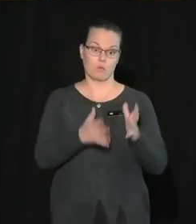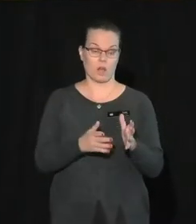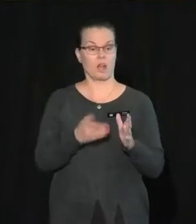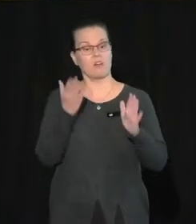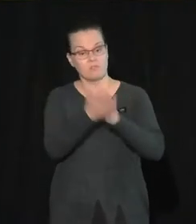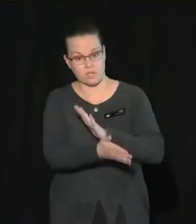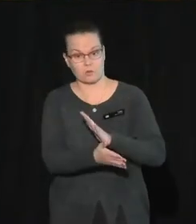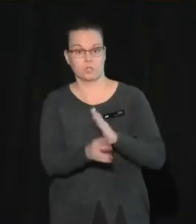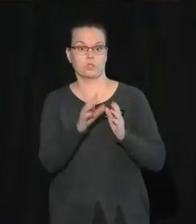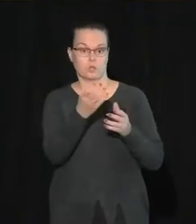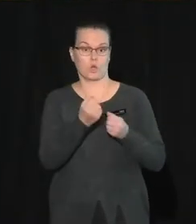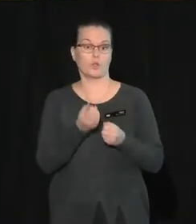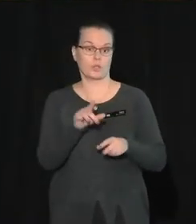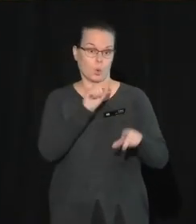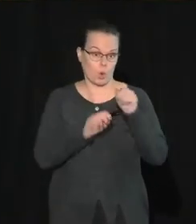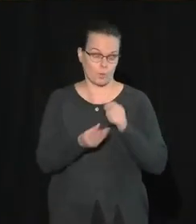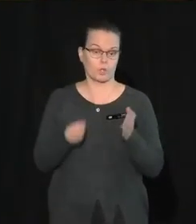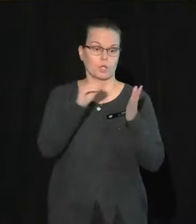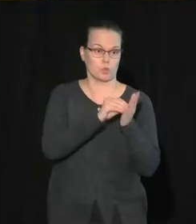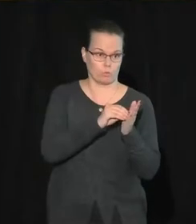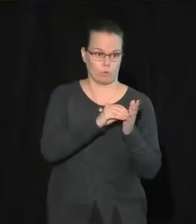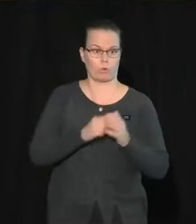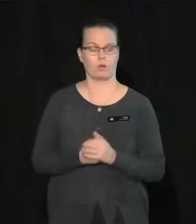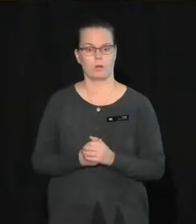is. Others have limited the